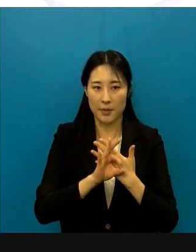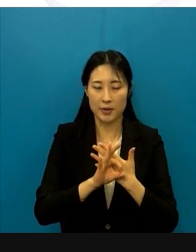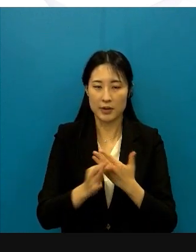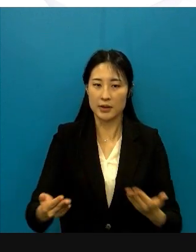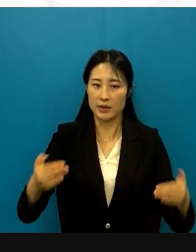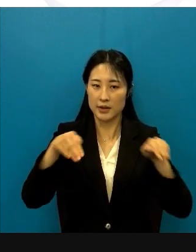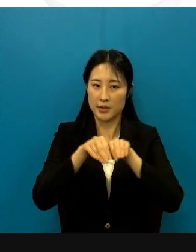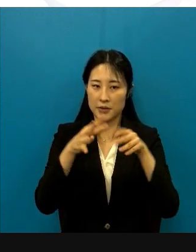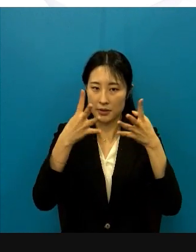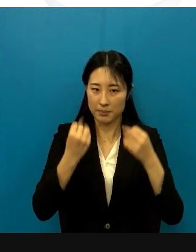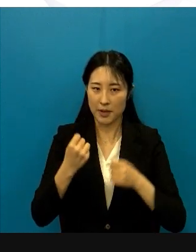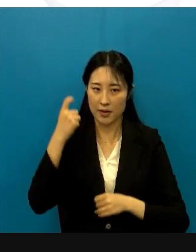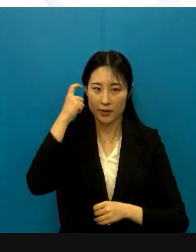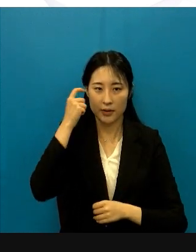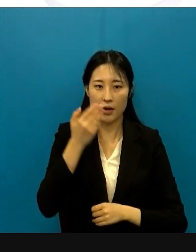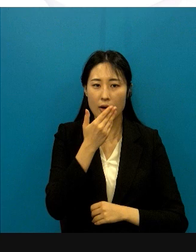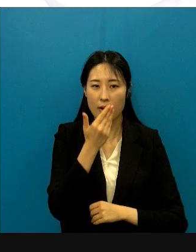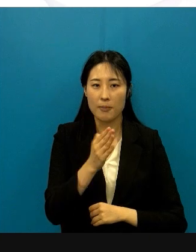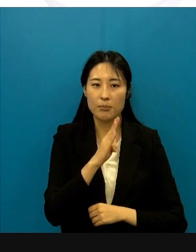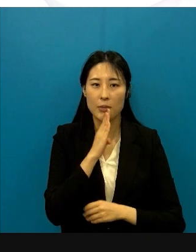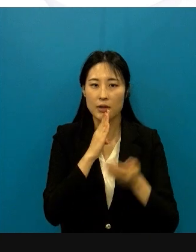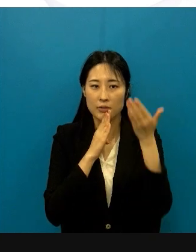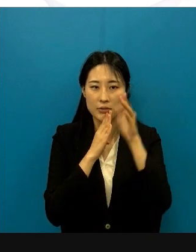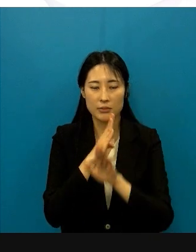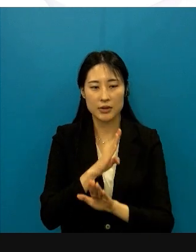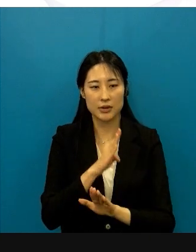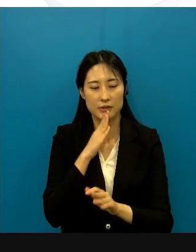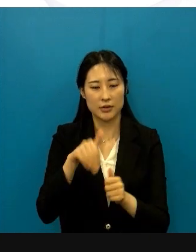is very grim, so to speak.